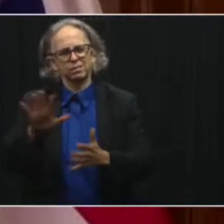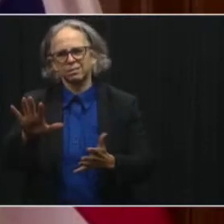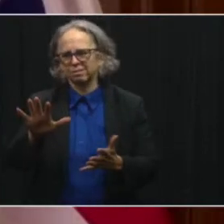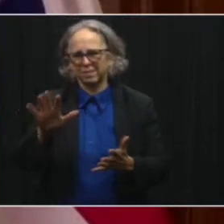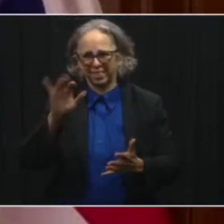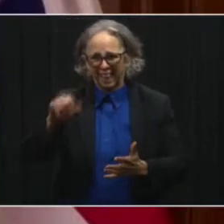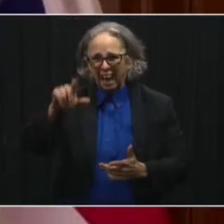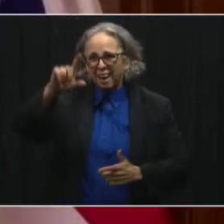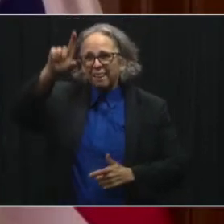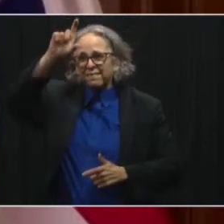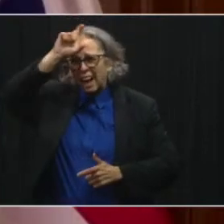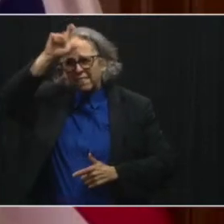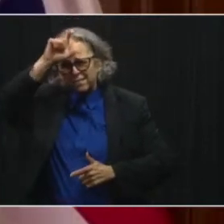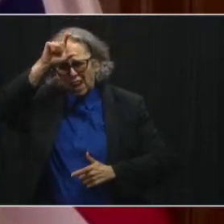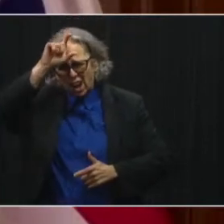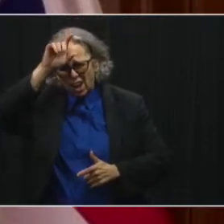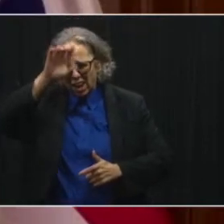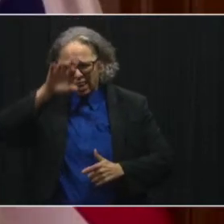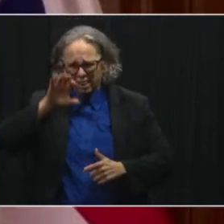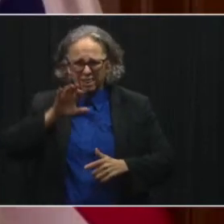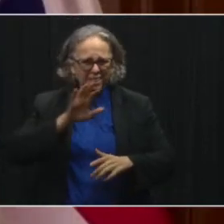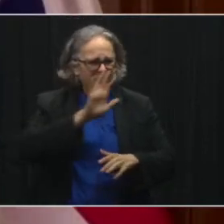the firefighter's family.